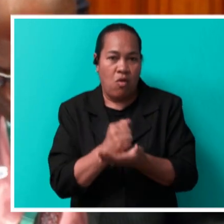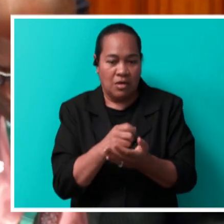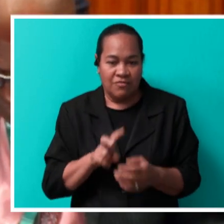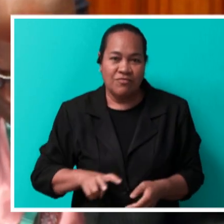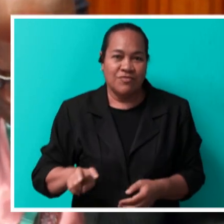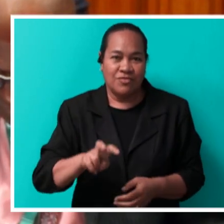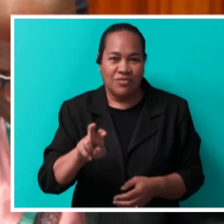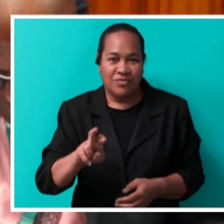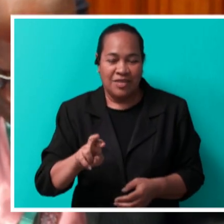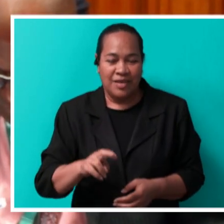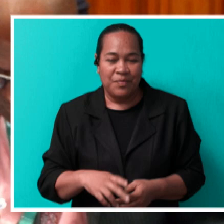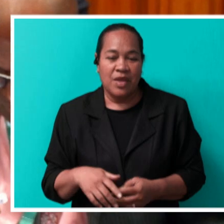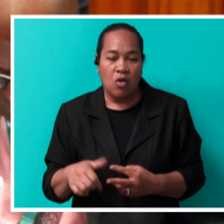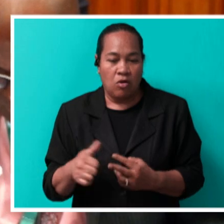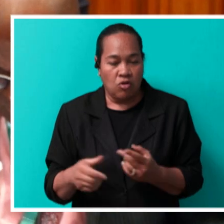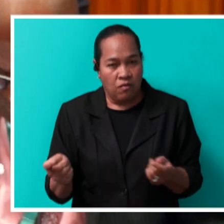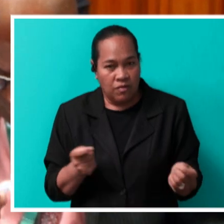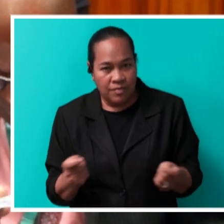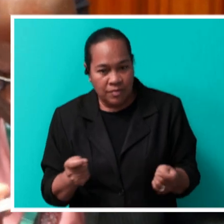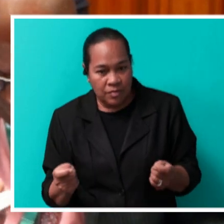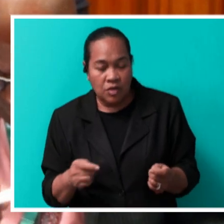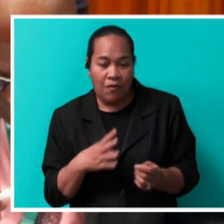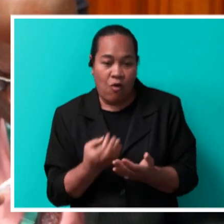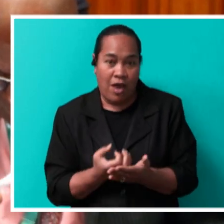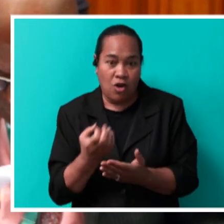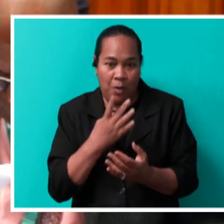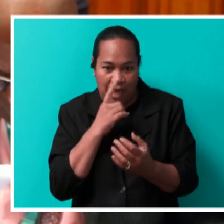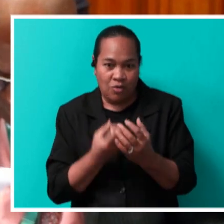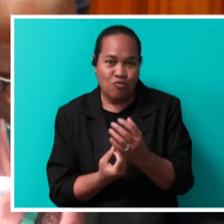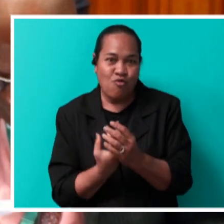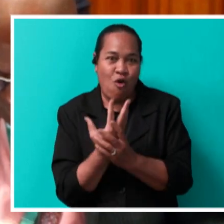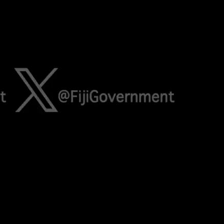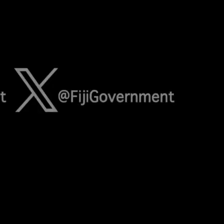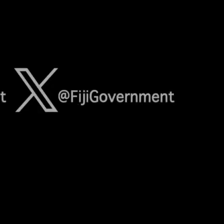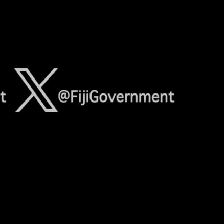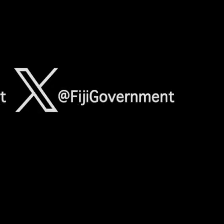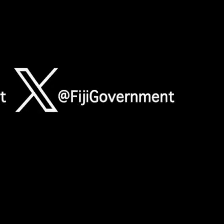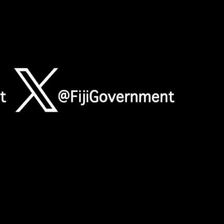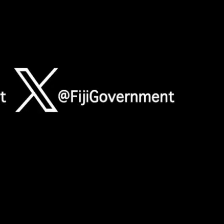and facilitate economic growth and the movement of our people. Vinaka.